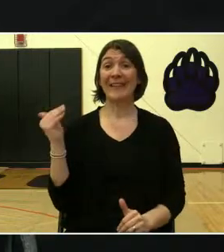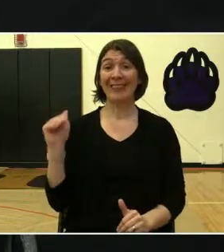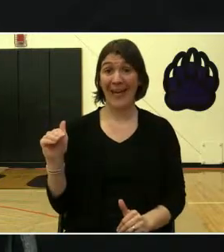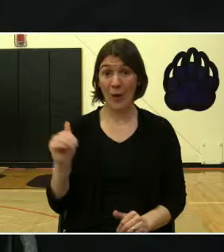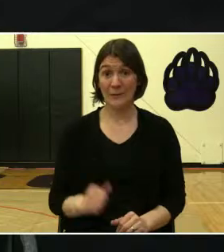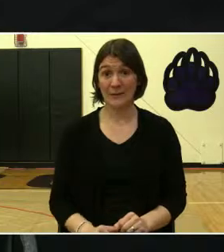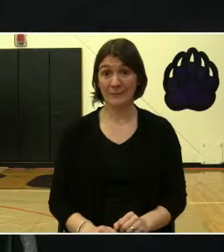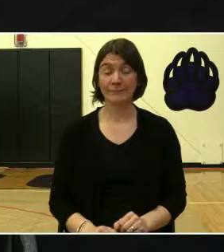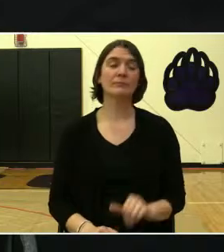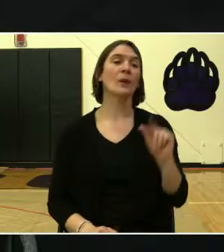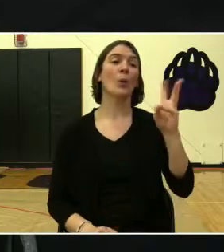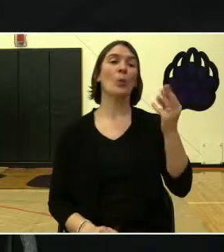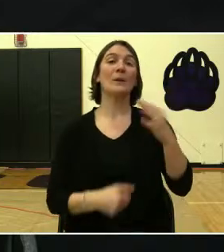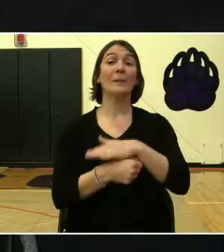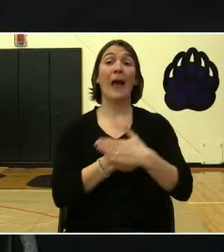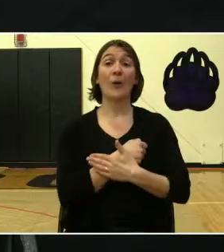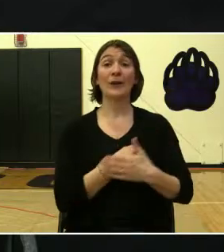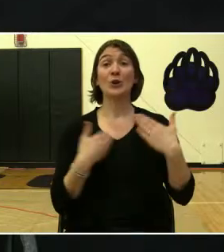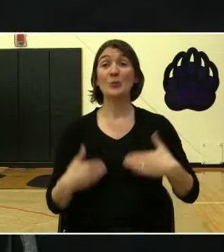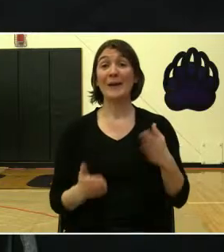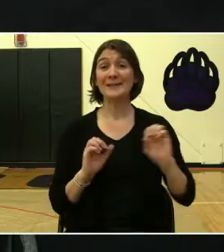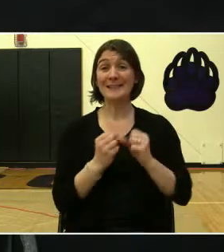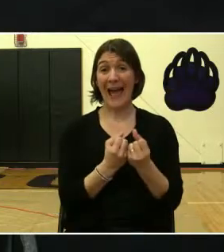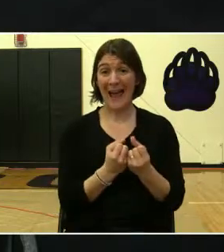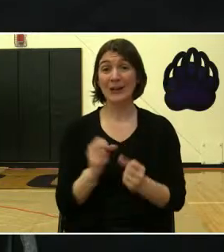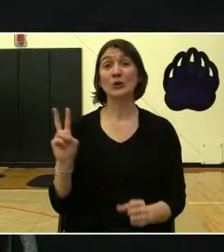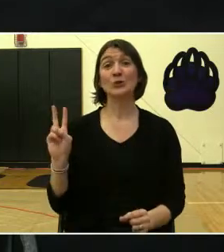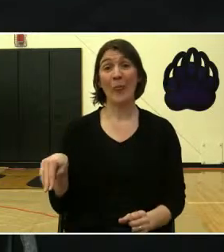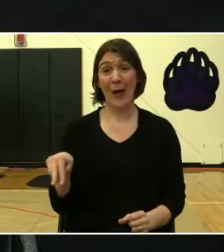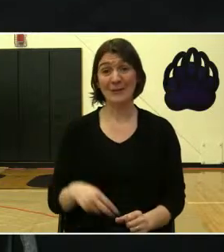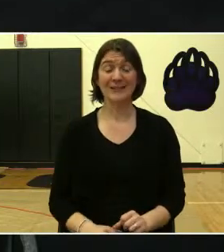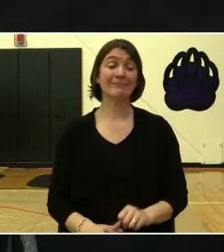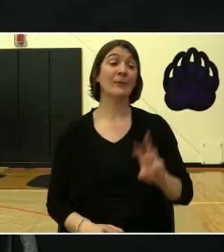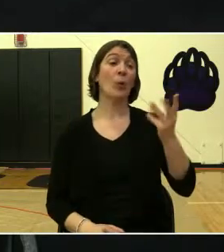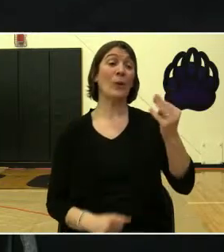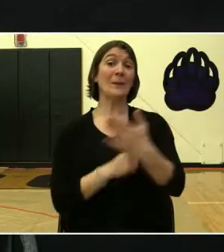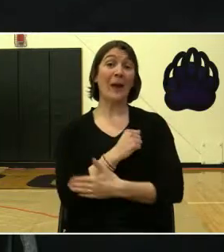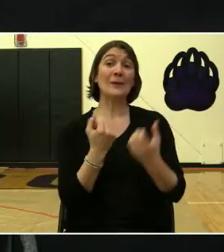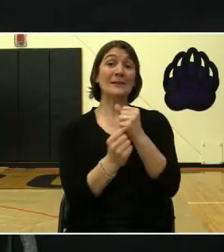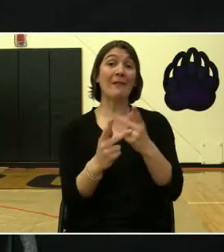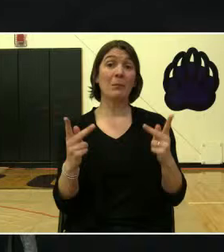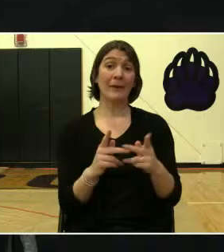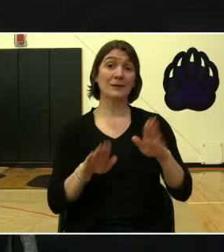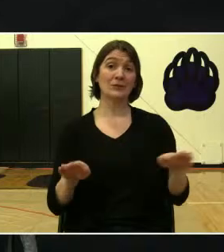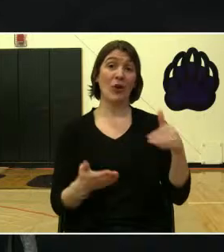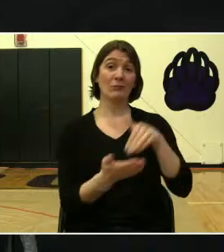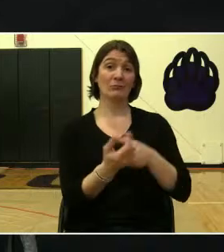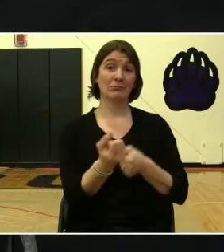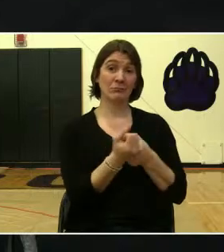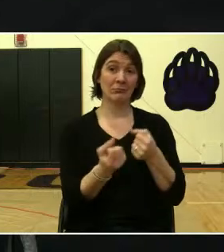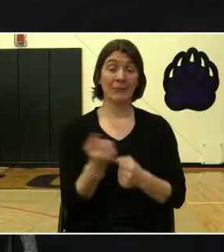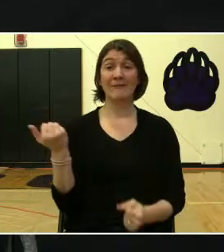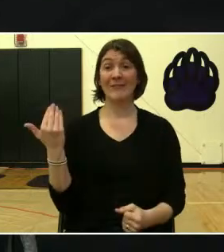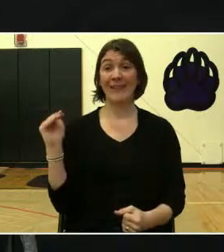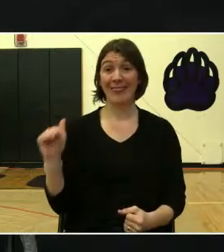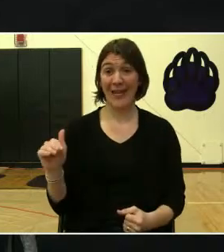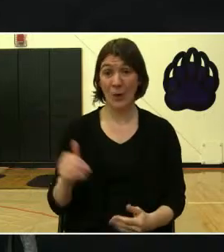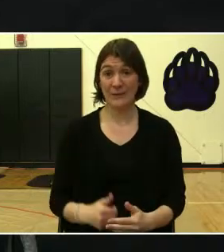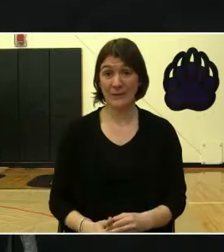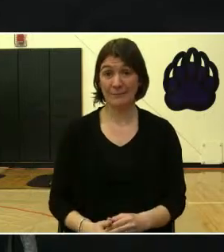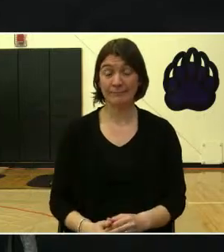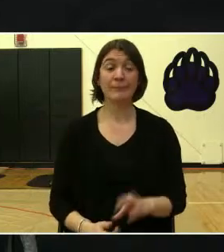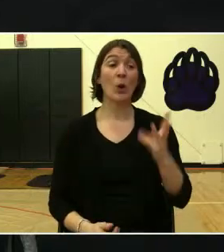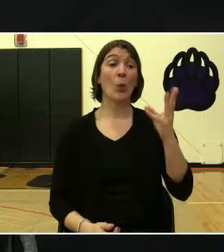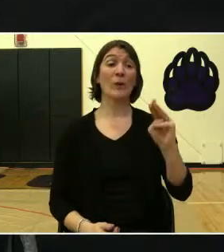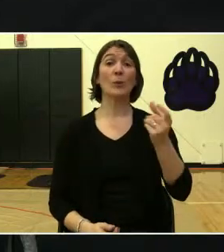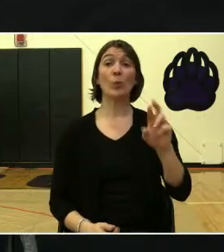$115,000 Windham County Humane Society $2,000 Windham County safe place Child Advocacy Center $115,000